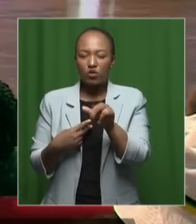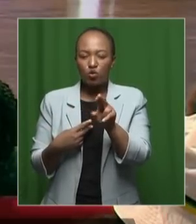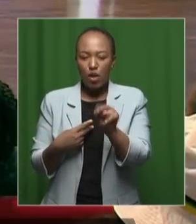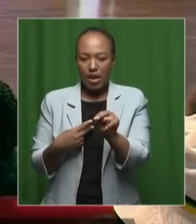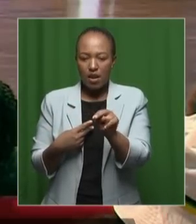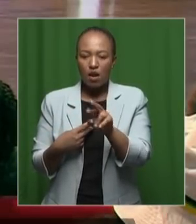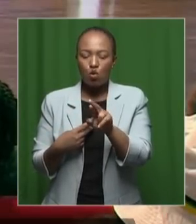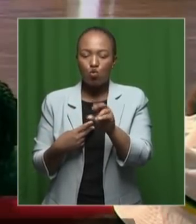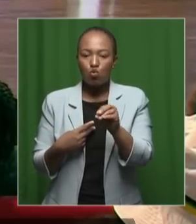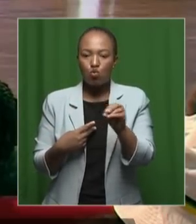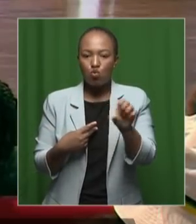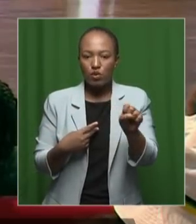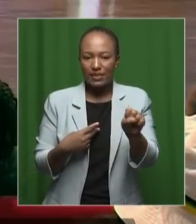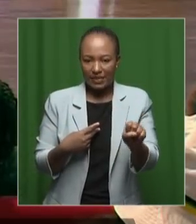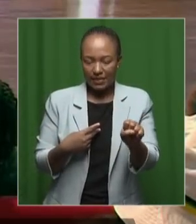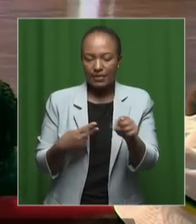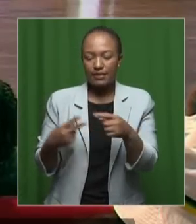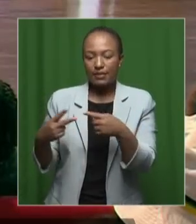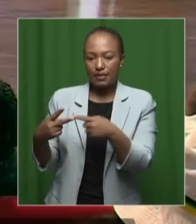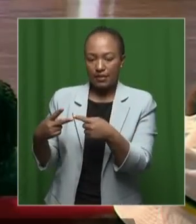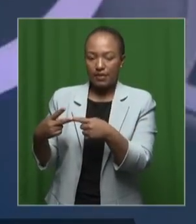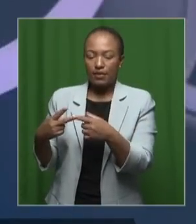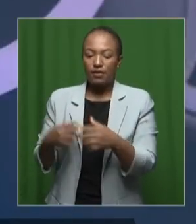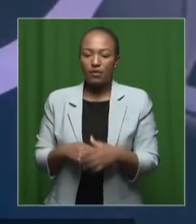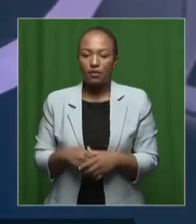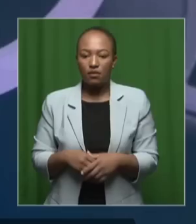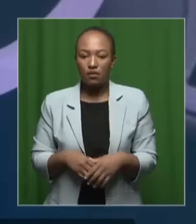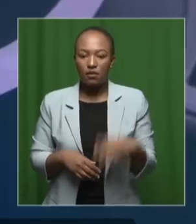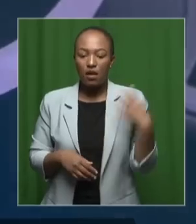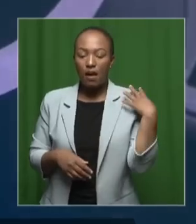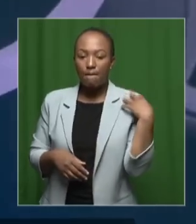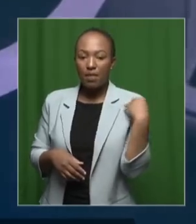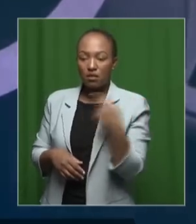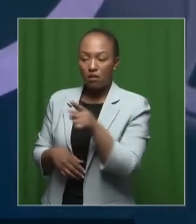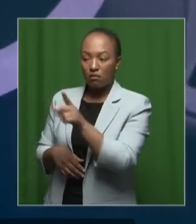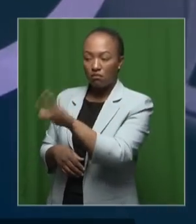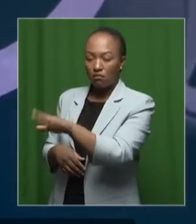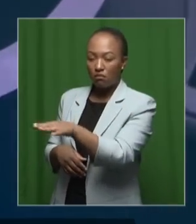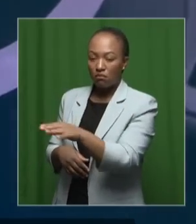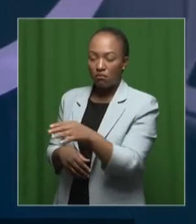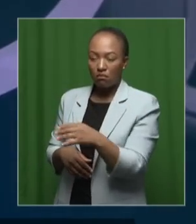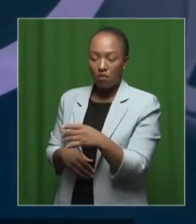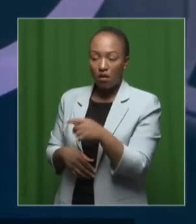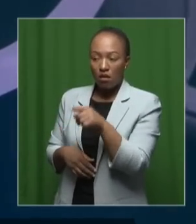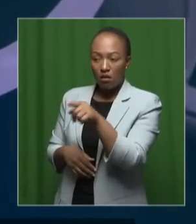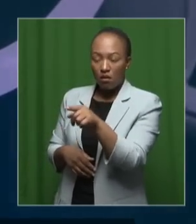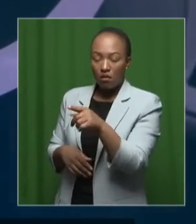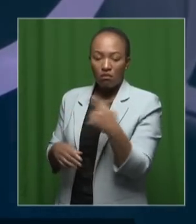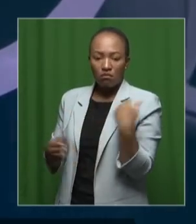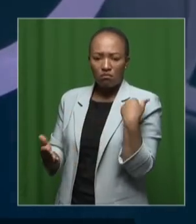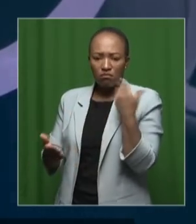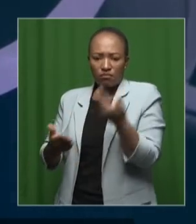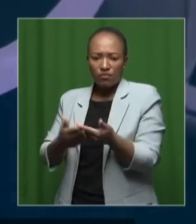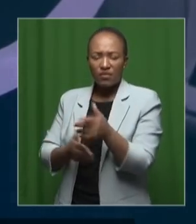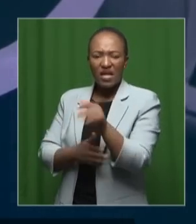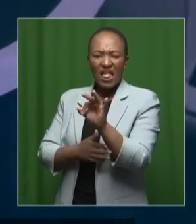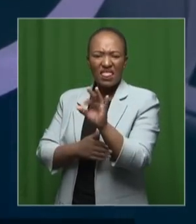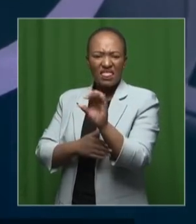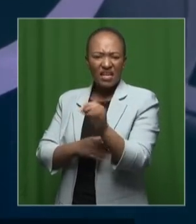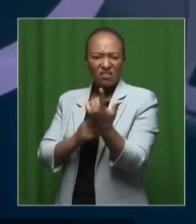So Minister, you have let the country down, and your party has let the country down over the last 30